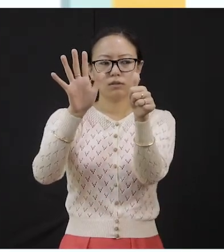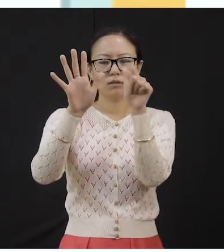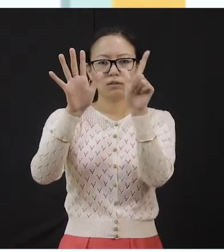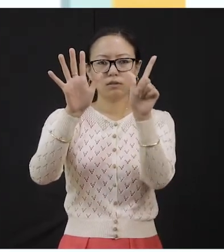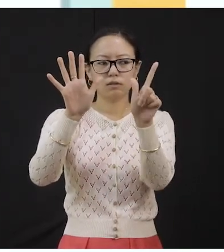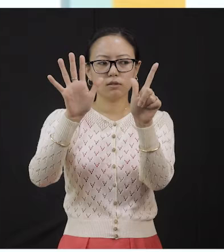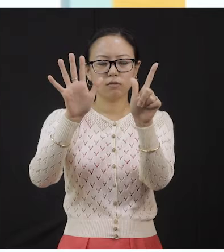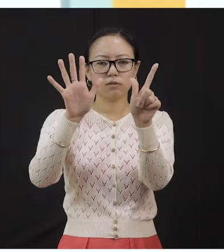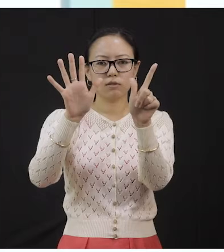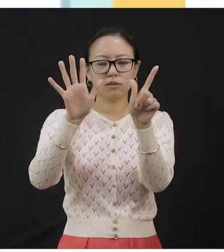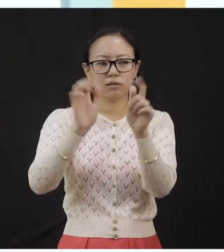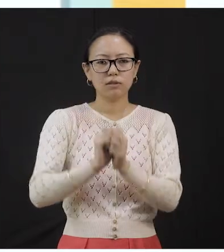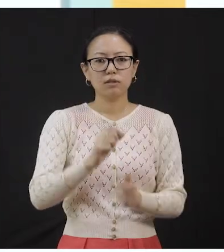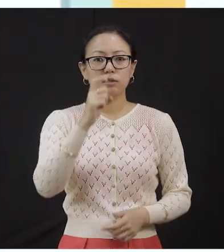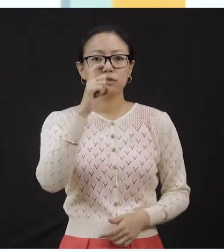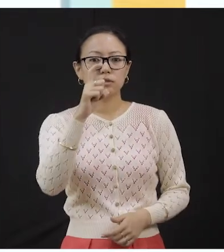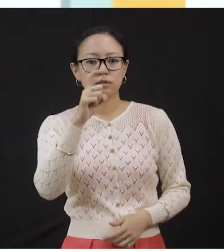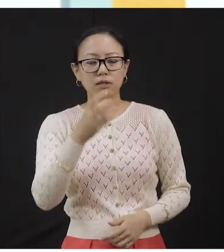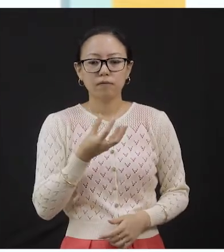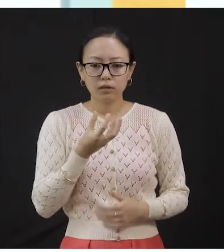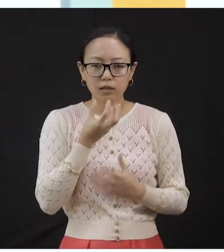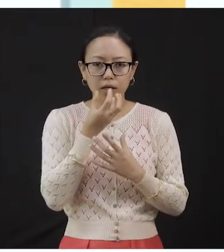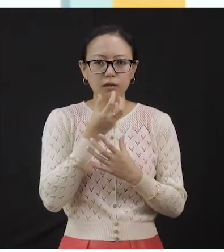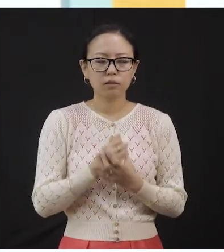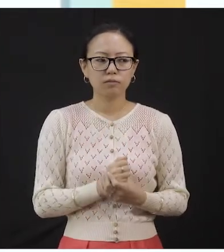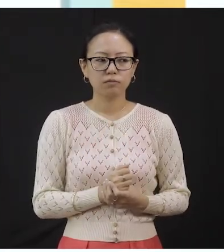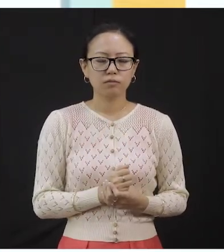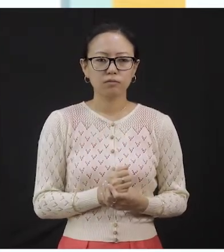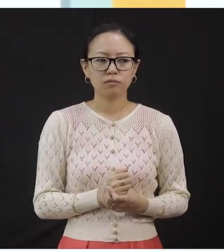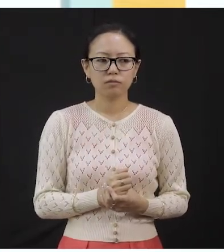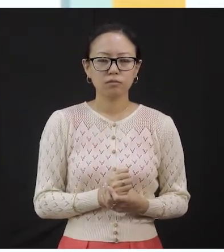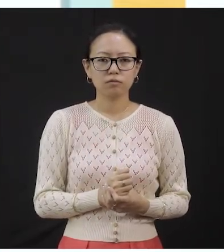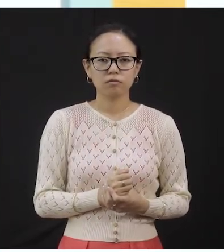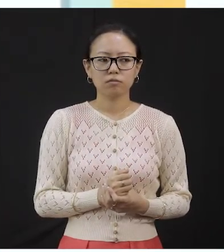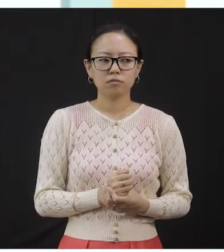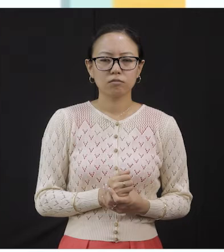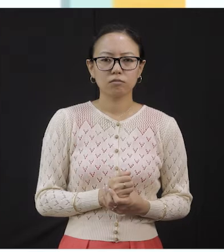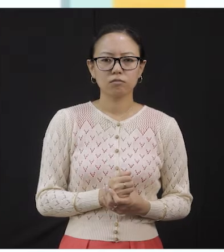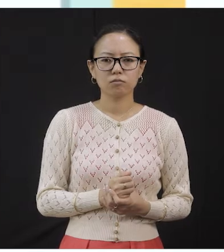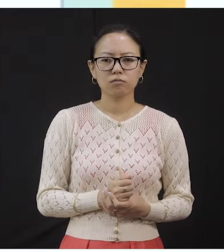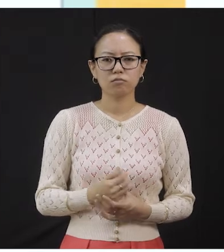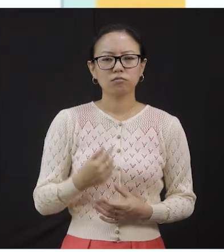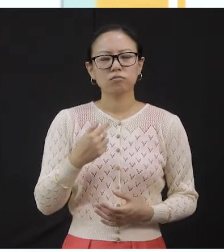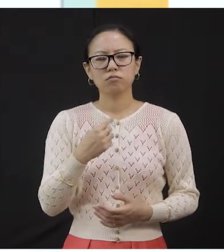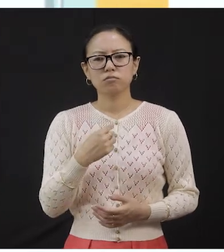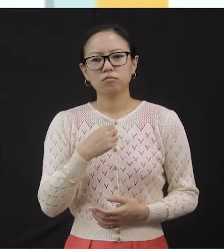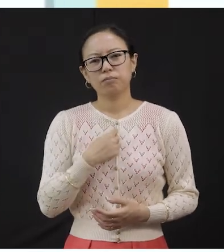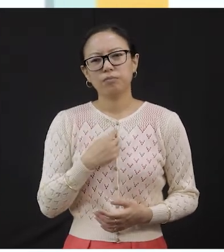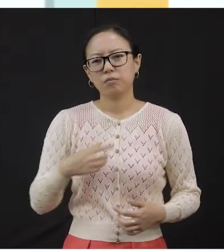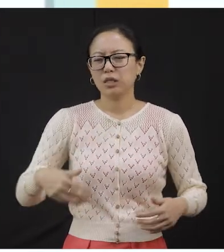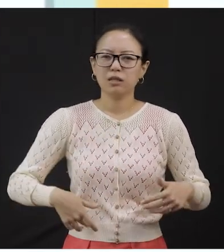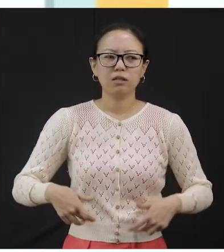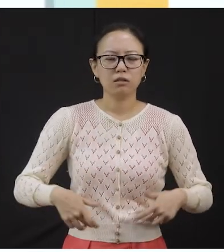6, 7. 7 cupcakes are here. I am so hungry, so I am going to eat